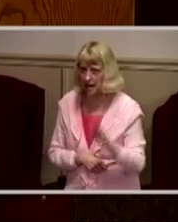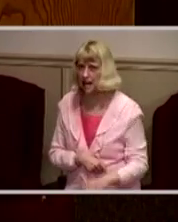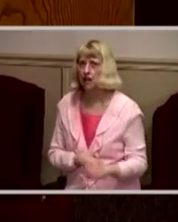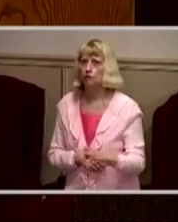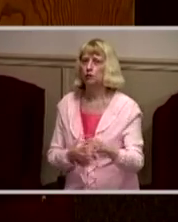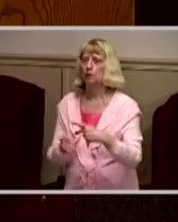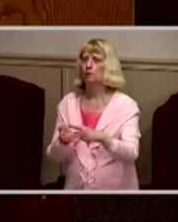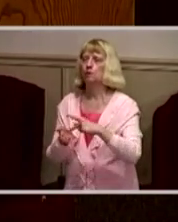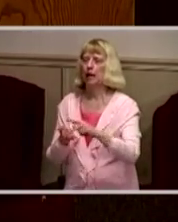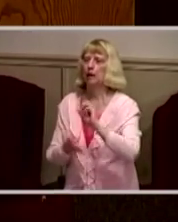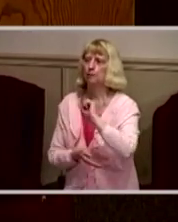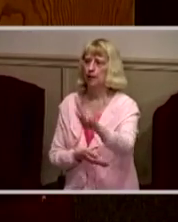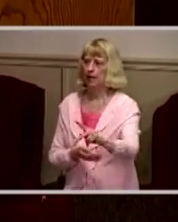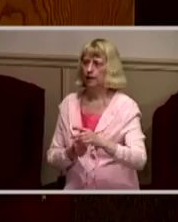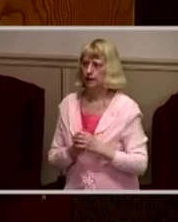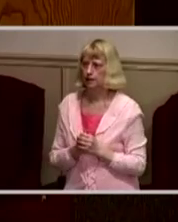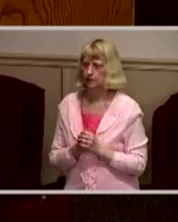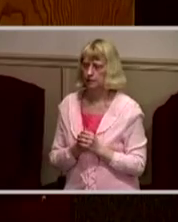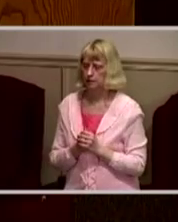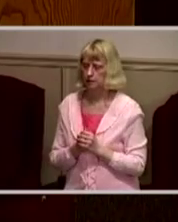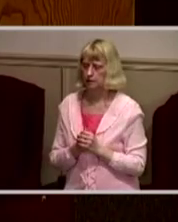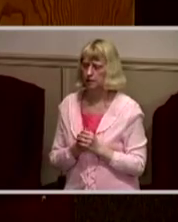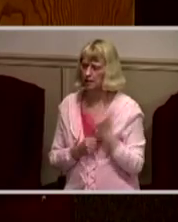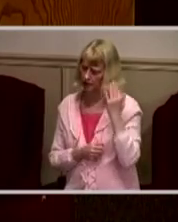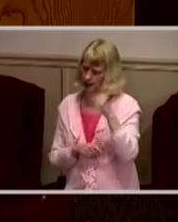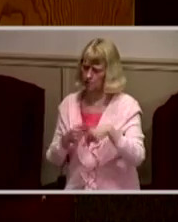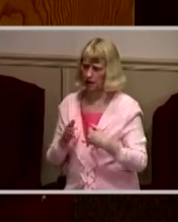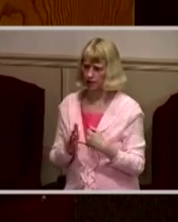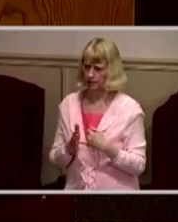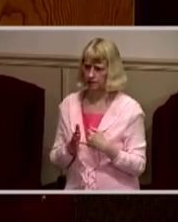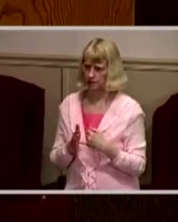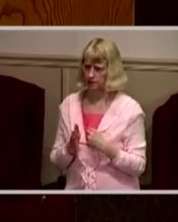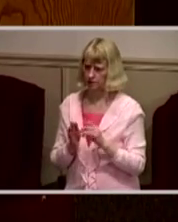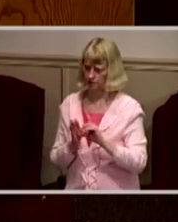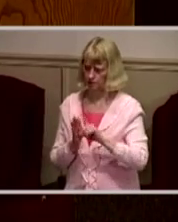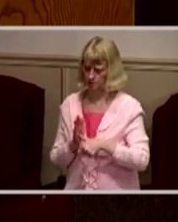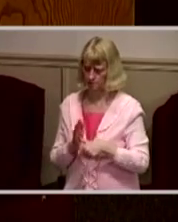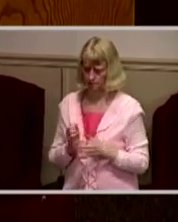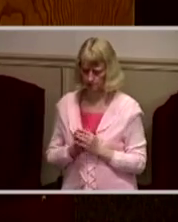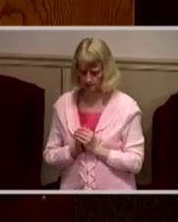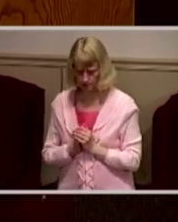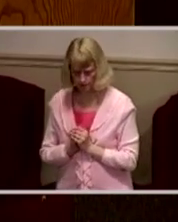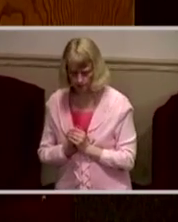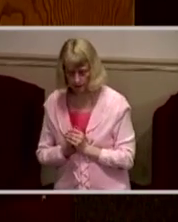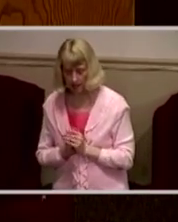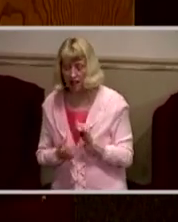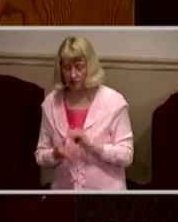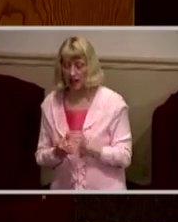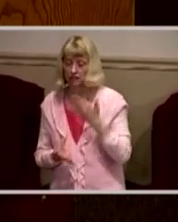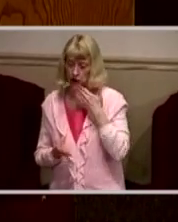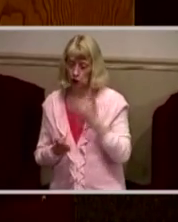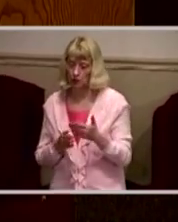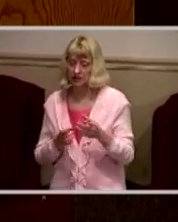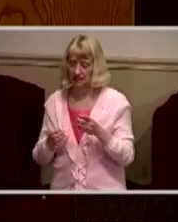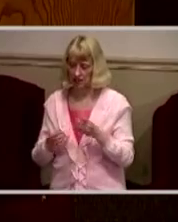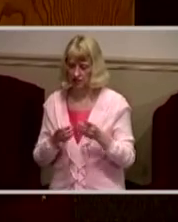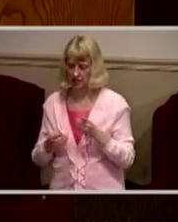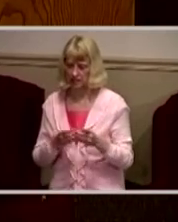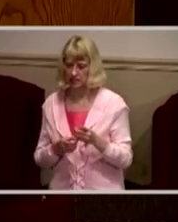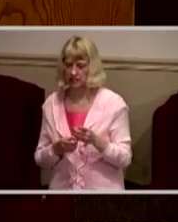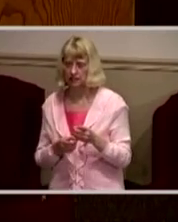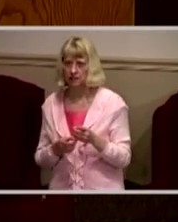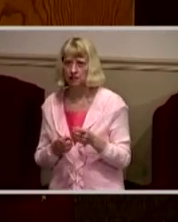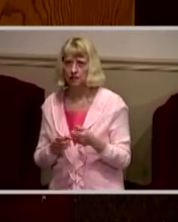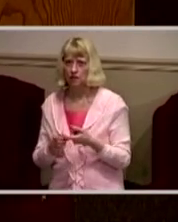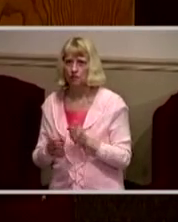to repay. Now stop to think about that for a minute. I mean, that's a good definition that comes from